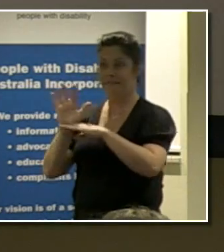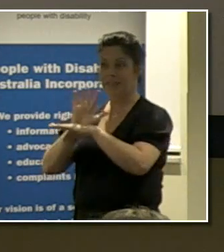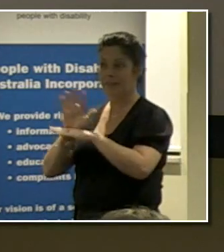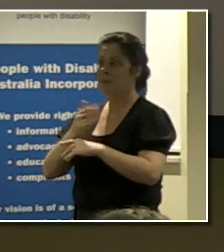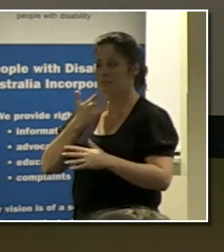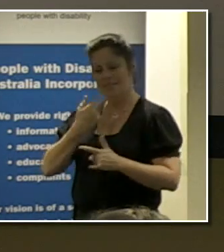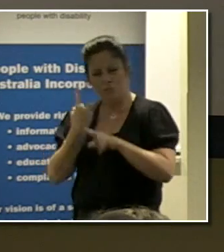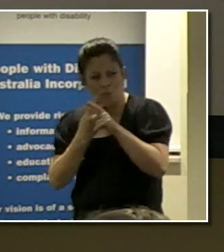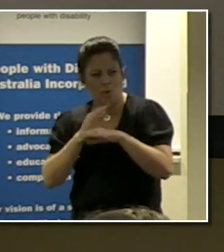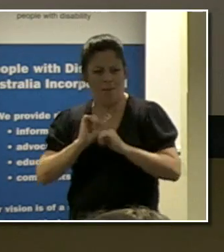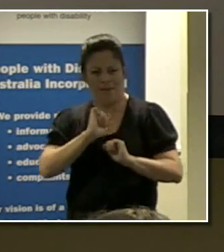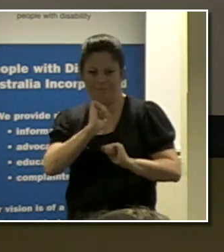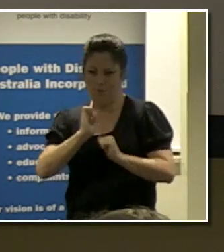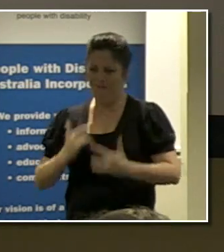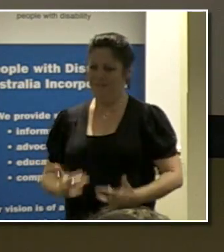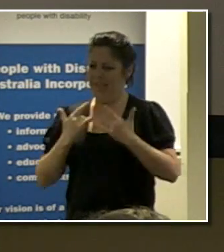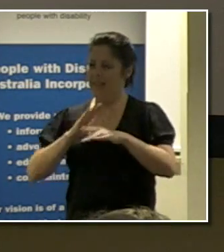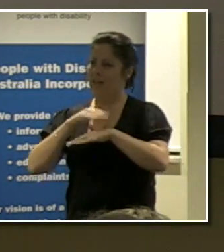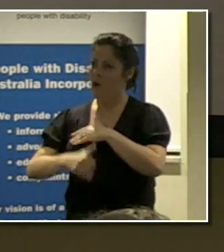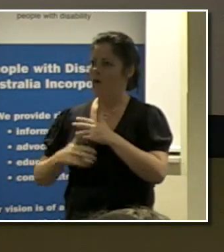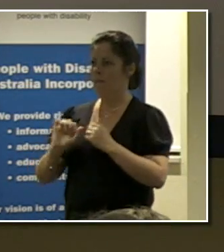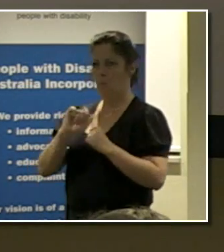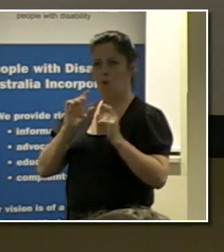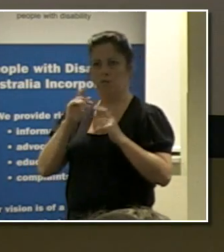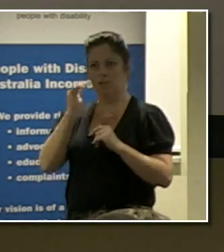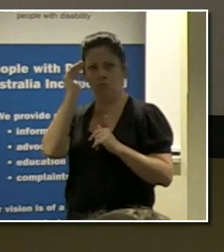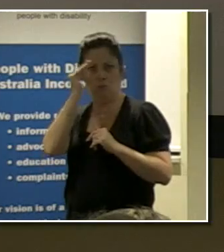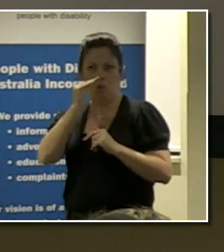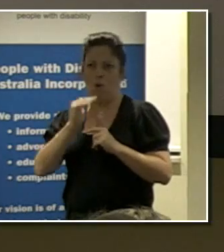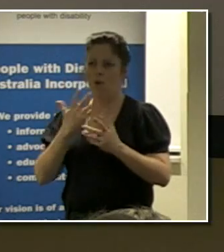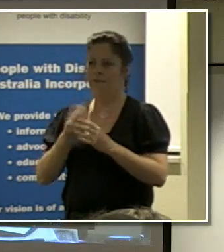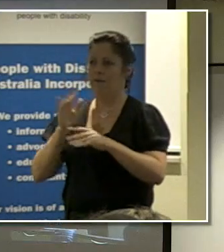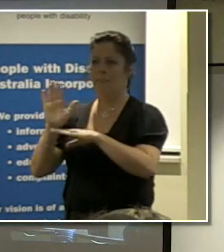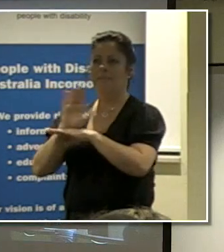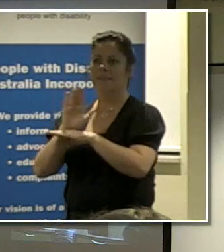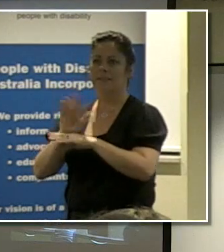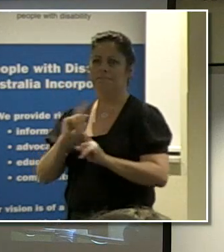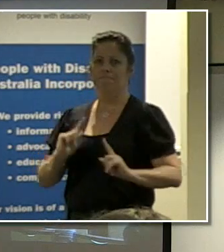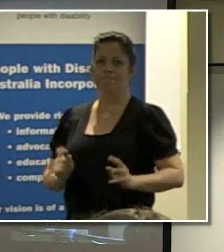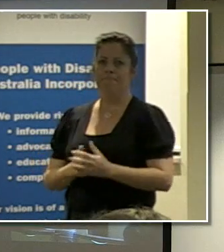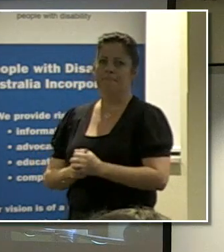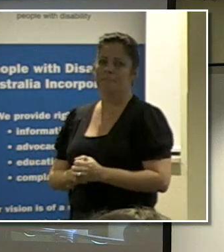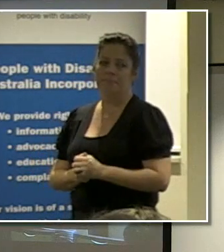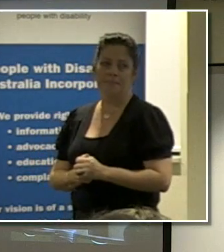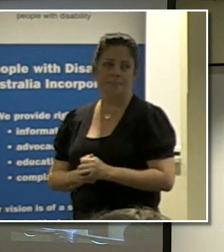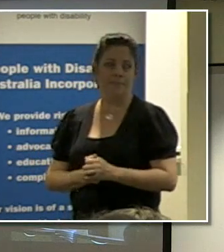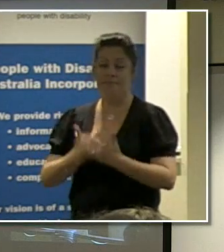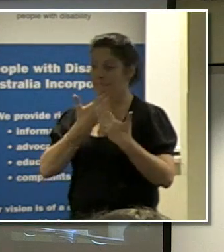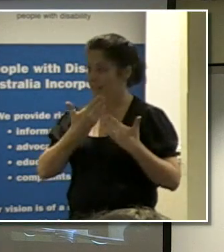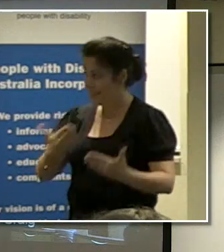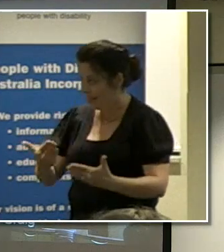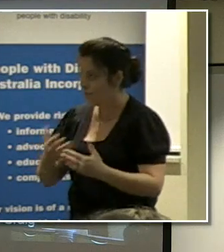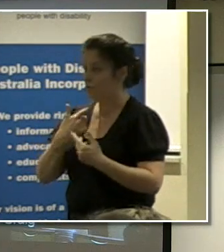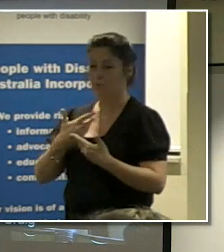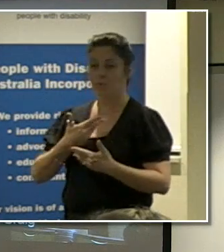jury process and what the agency actually learned from it. Thanks, Craig, and thank you to People with Disability Australia